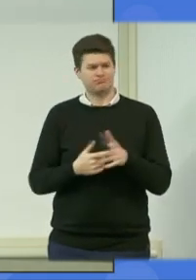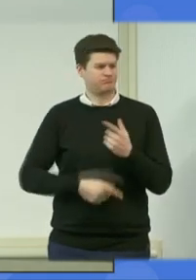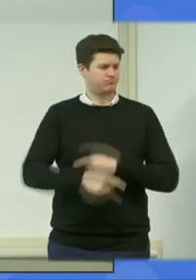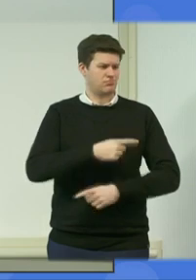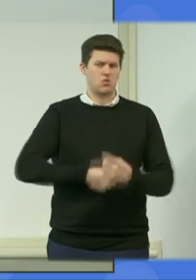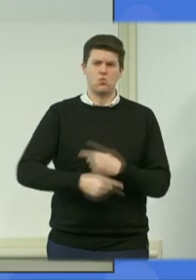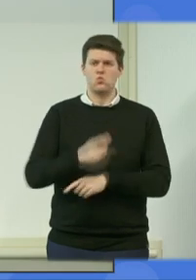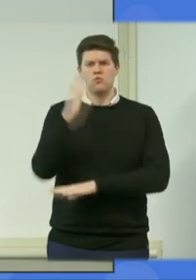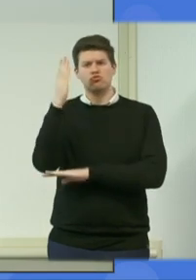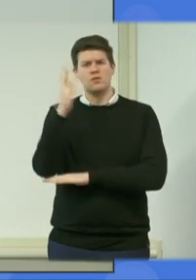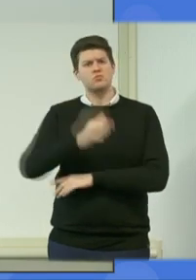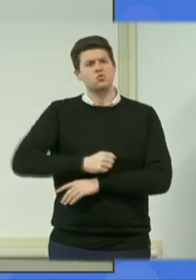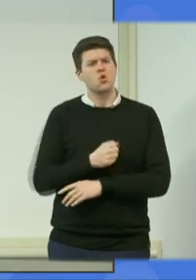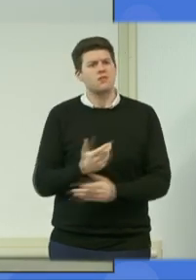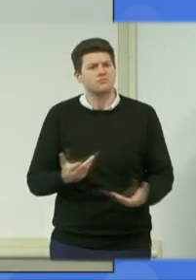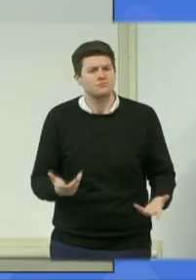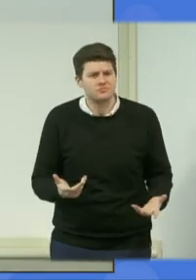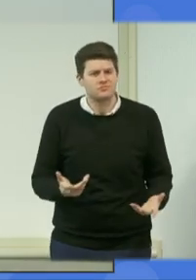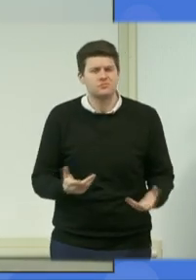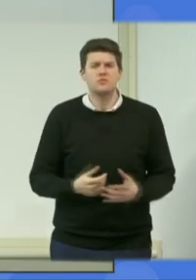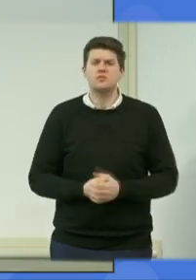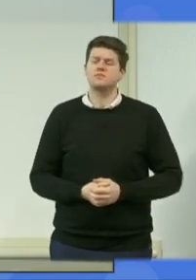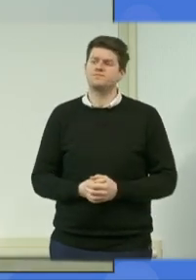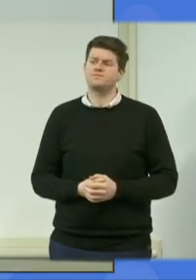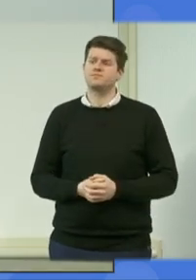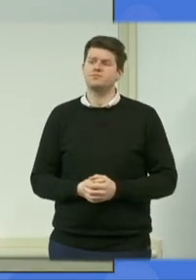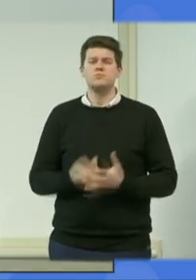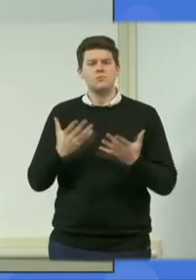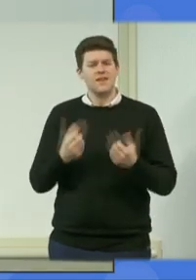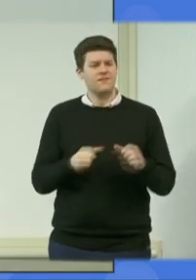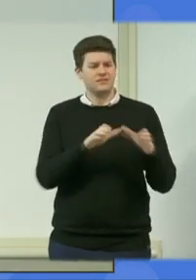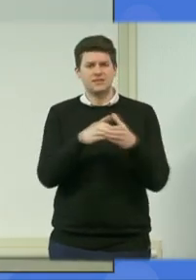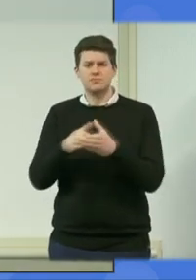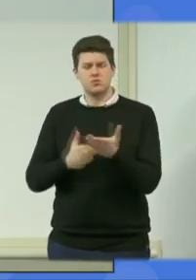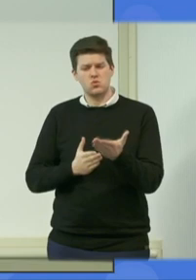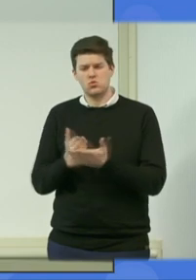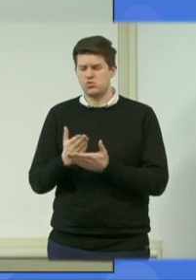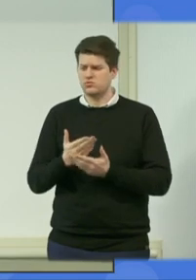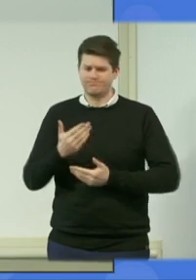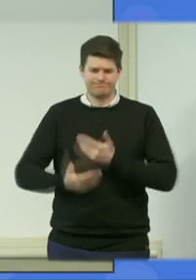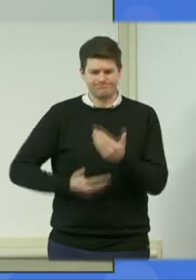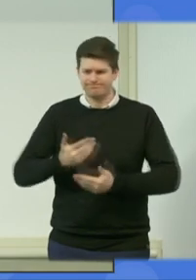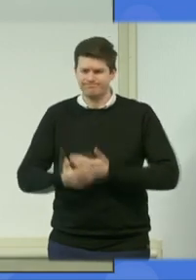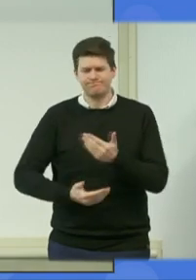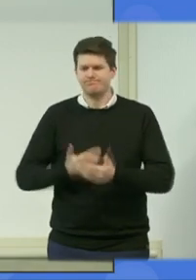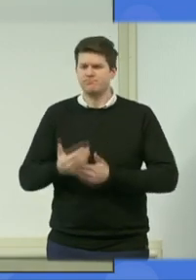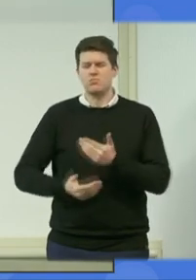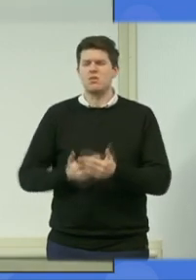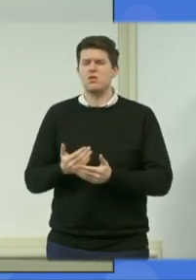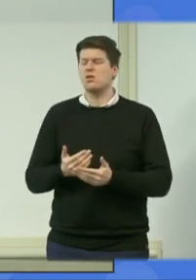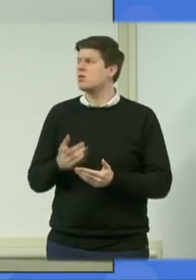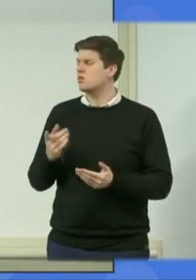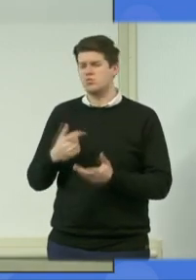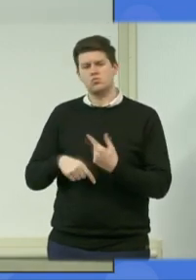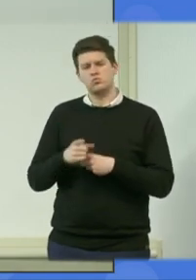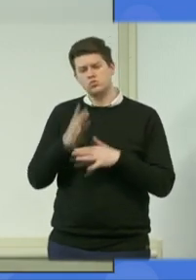those organisations year in, year out, looking at the financial accounts and the books of these organisations to check